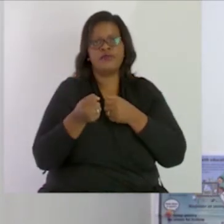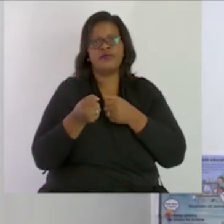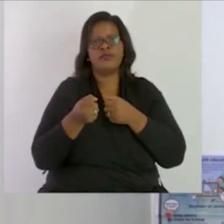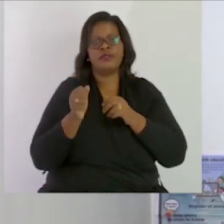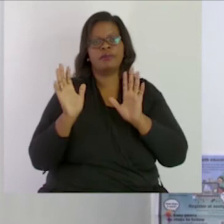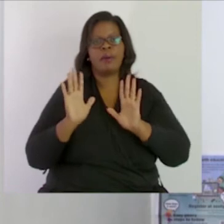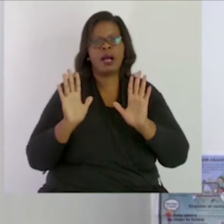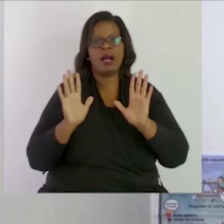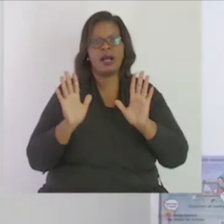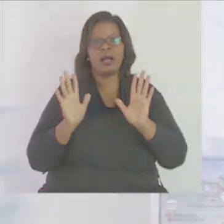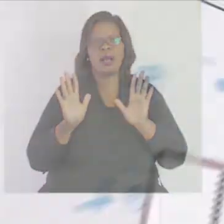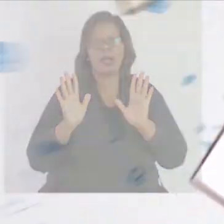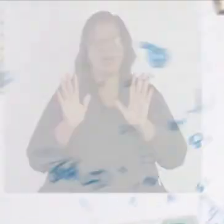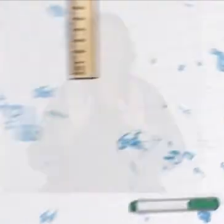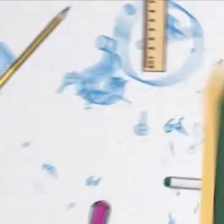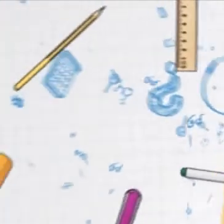goodbye.